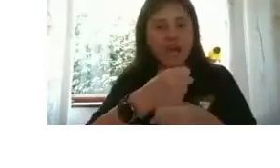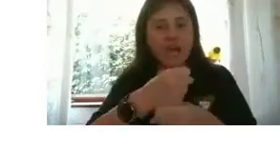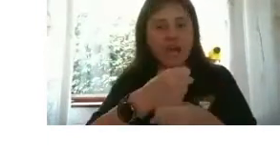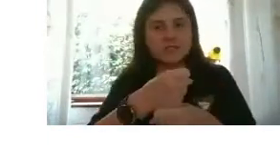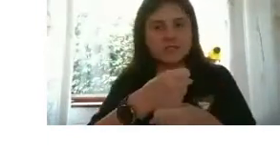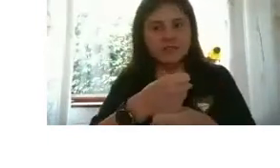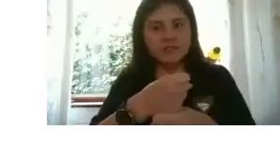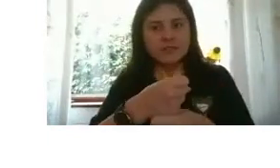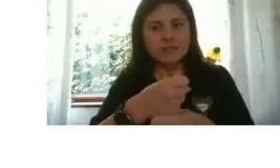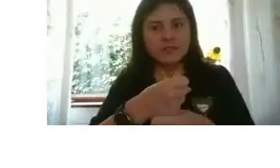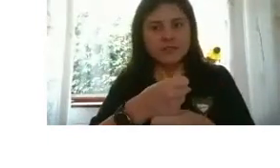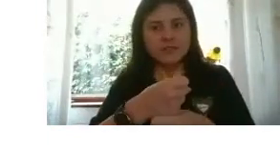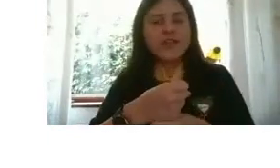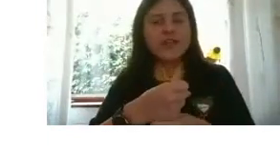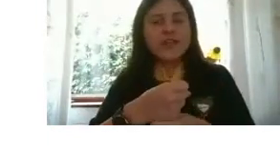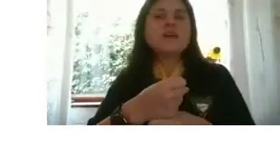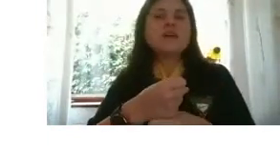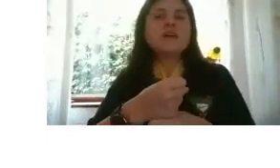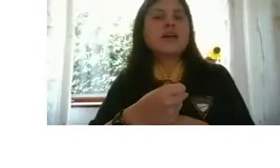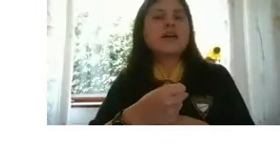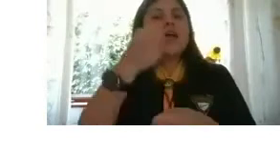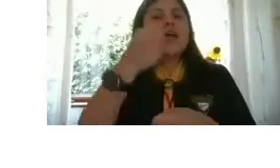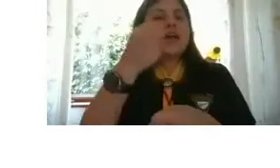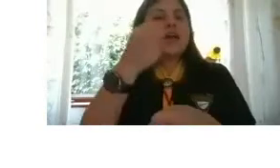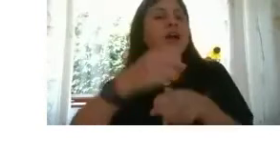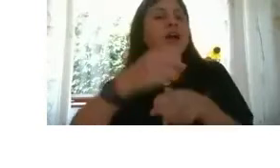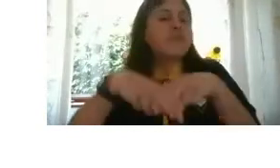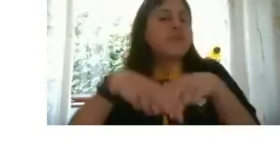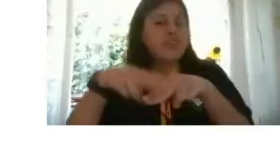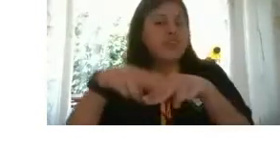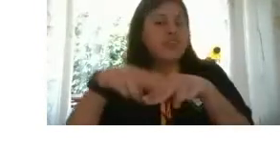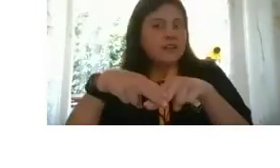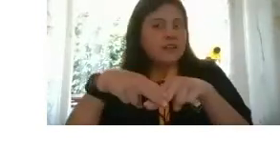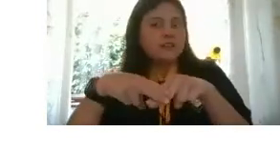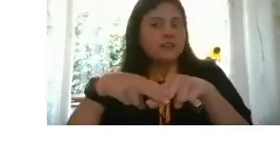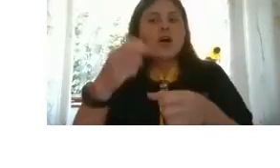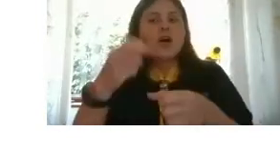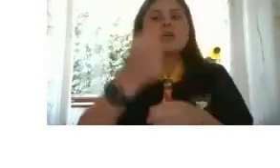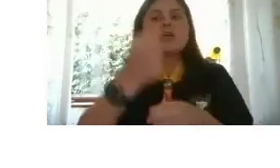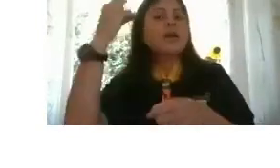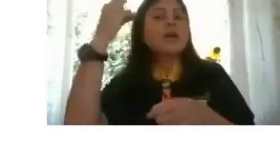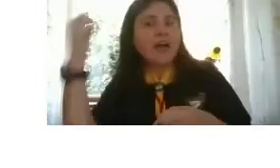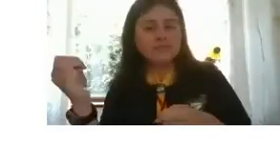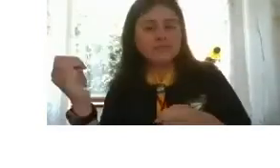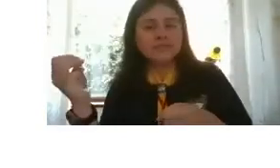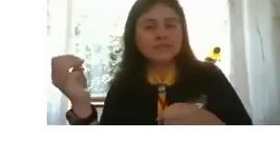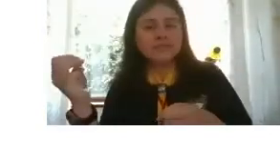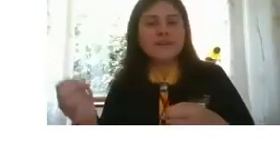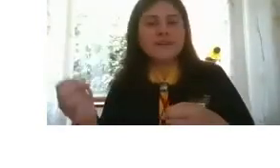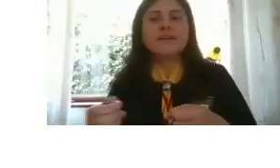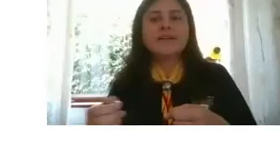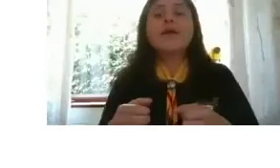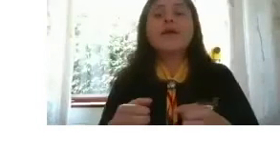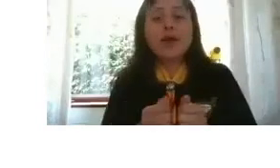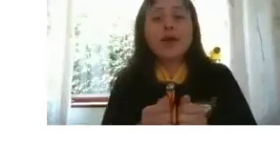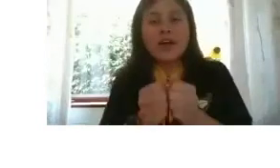Grand. Yeah, you can say grandfather or grandmother.